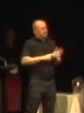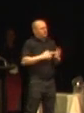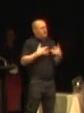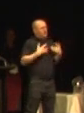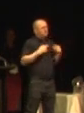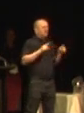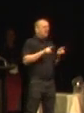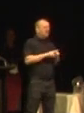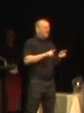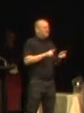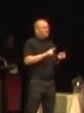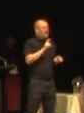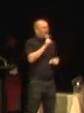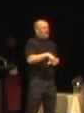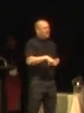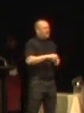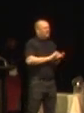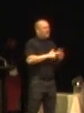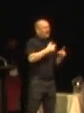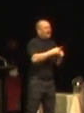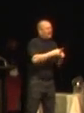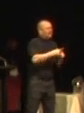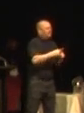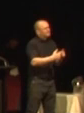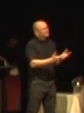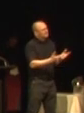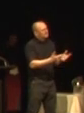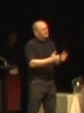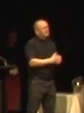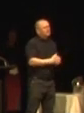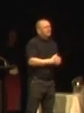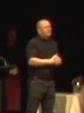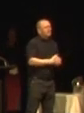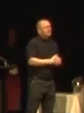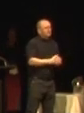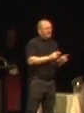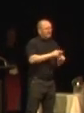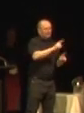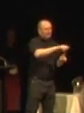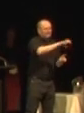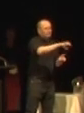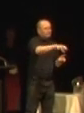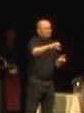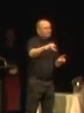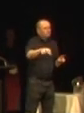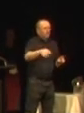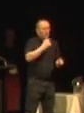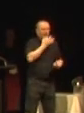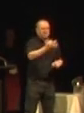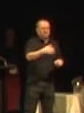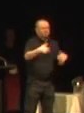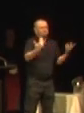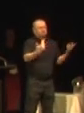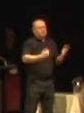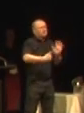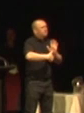a lot of the architectures we're proposing, those liminal spaces, are hacks on existing kinds of institutions. We're asking Tapapa to come